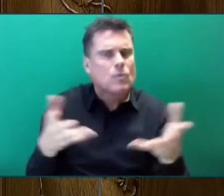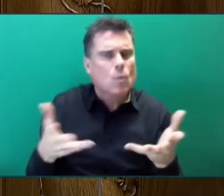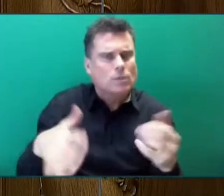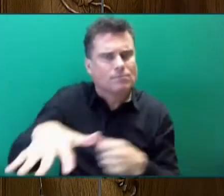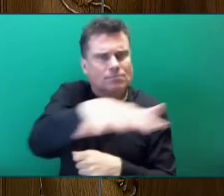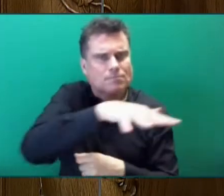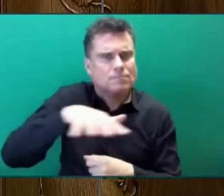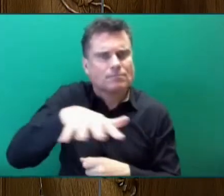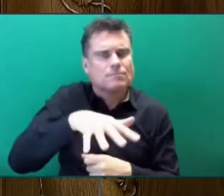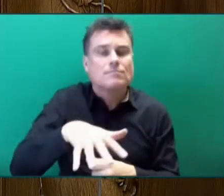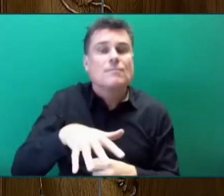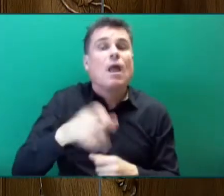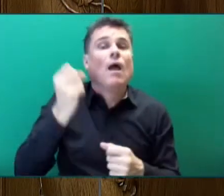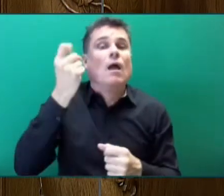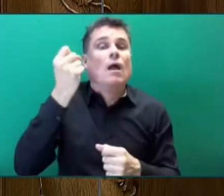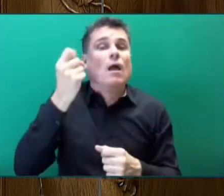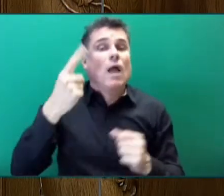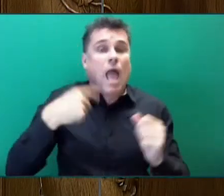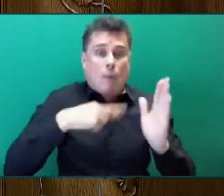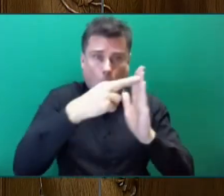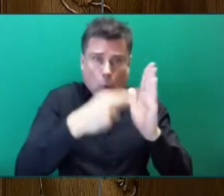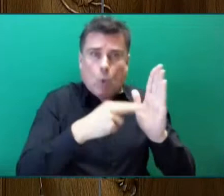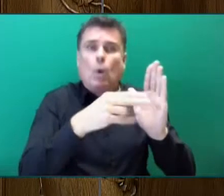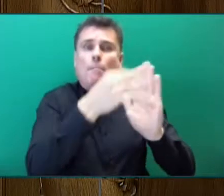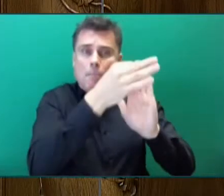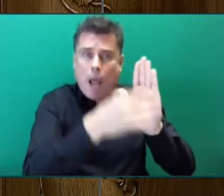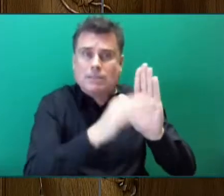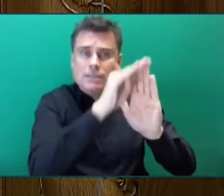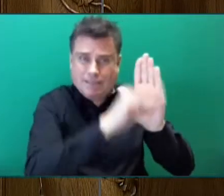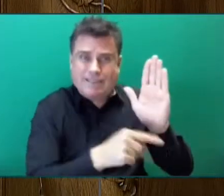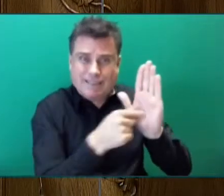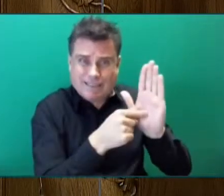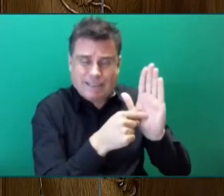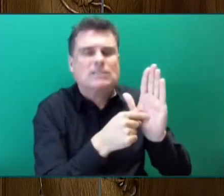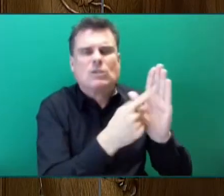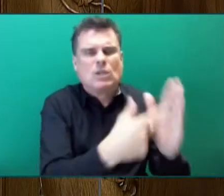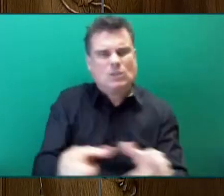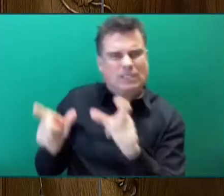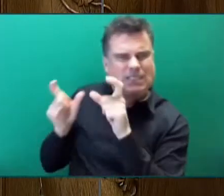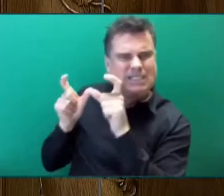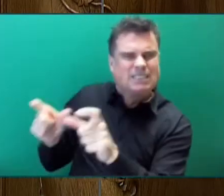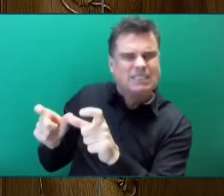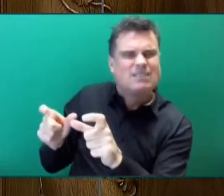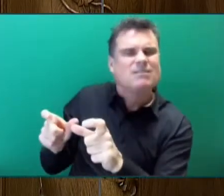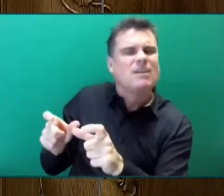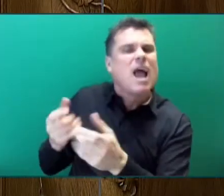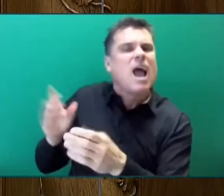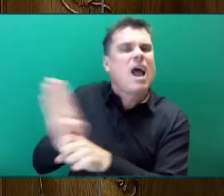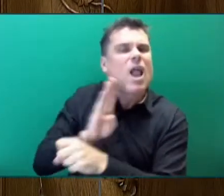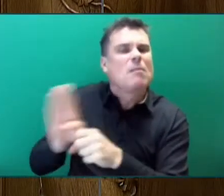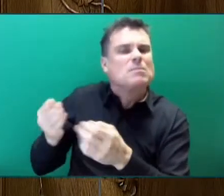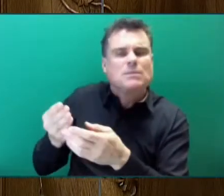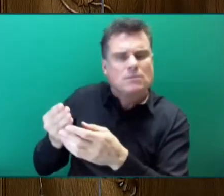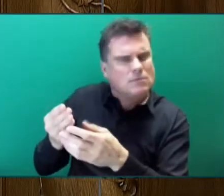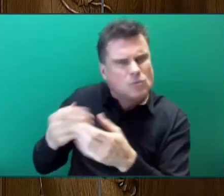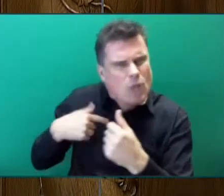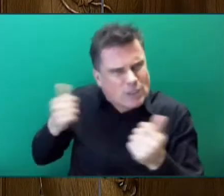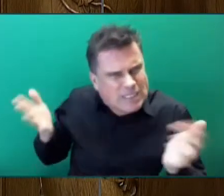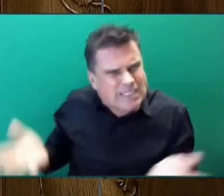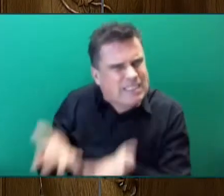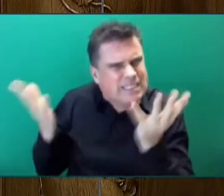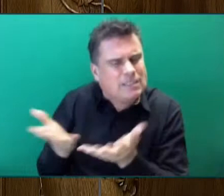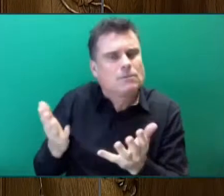tools government can use to foster it. In short, healthy people are necessary for a healthy economic